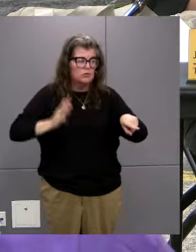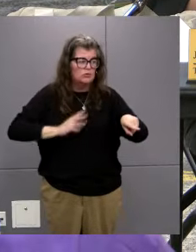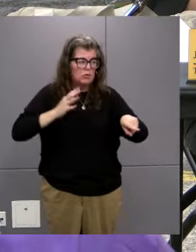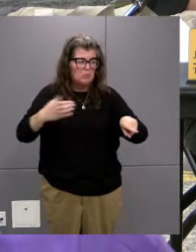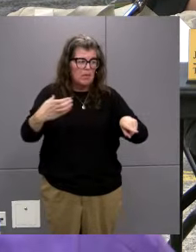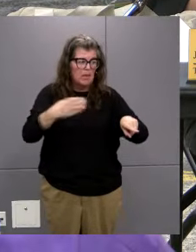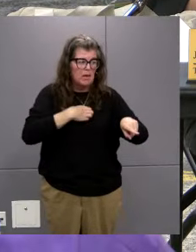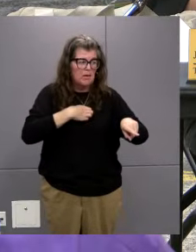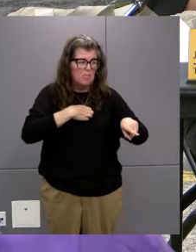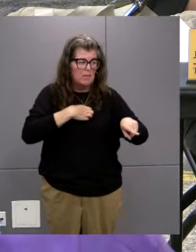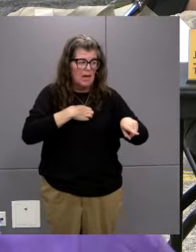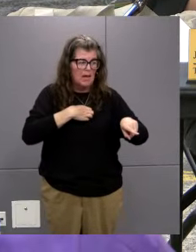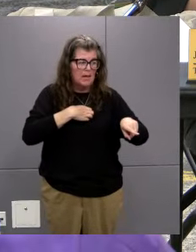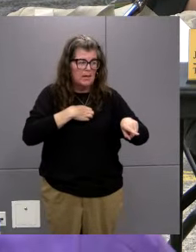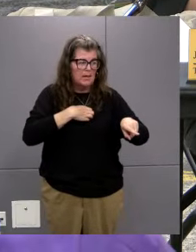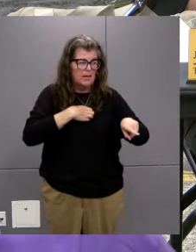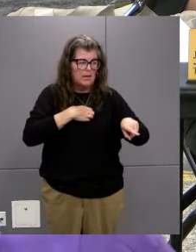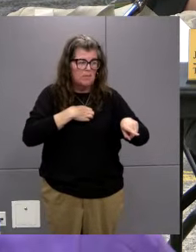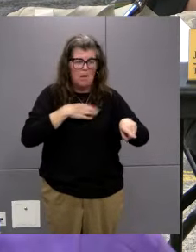by MEA.